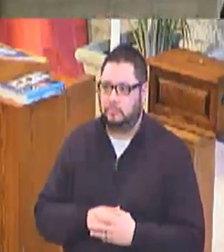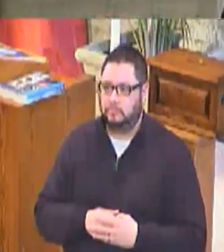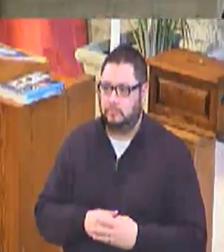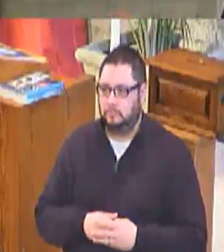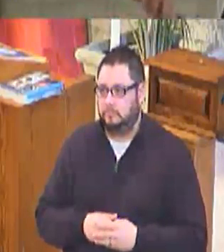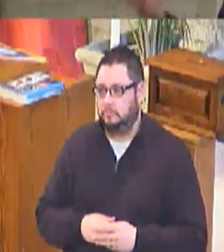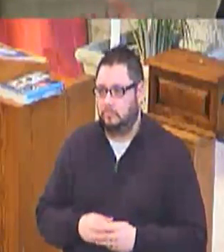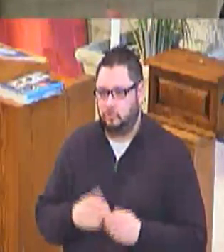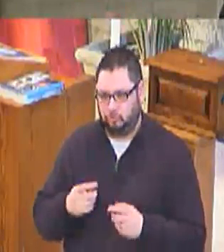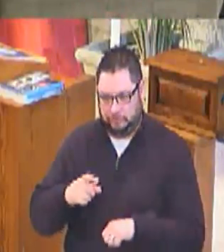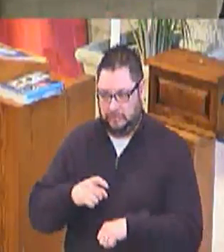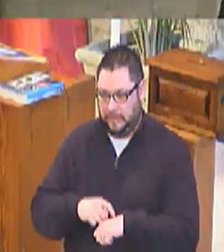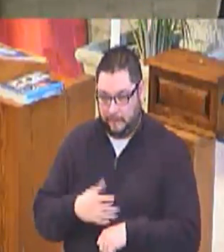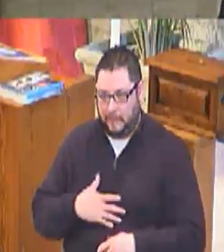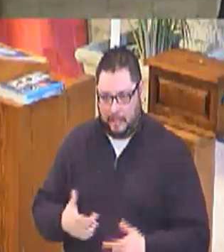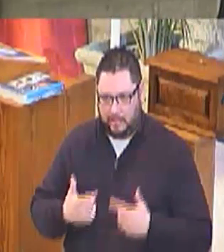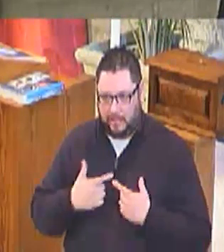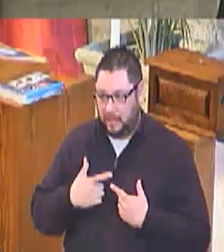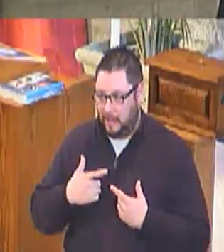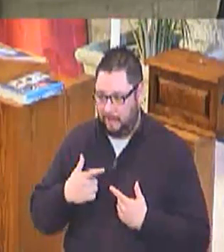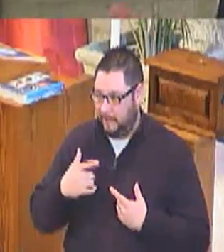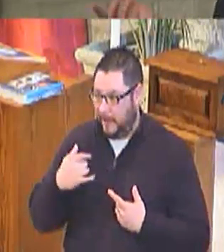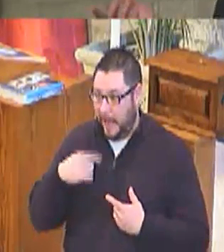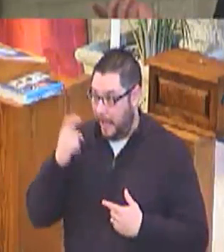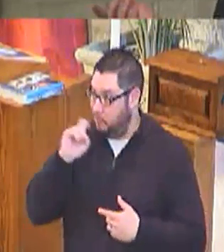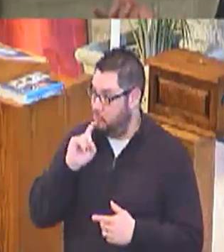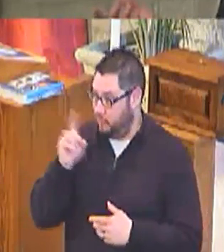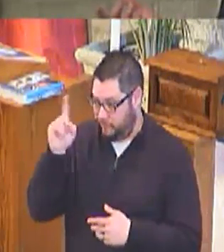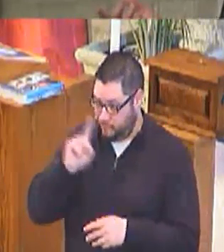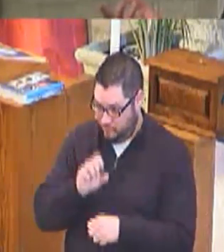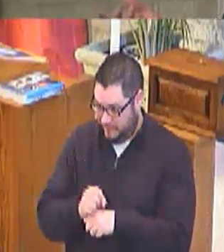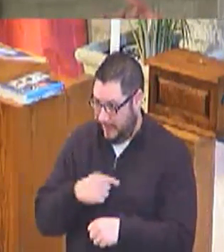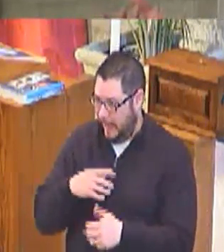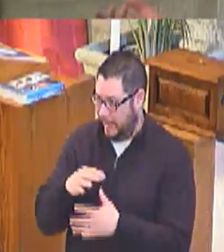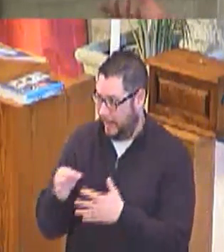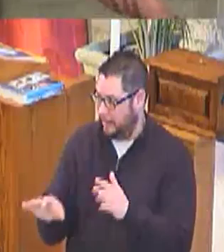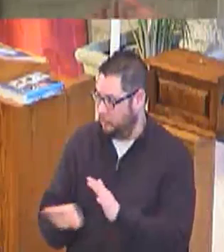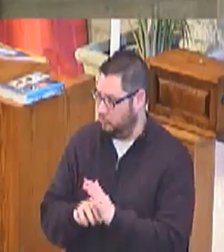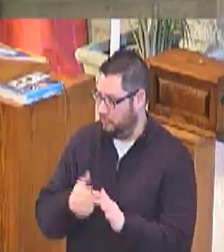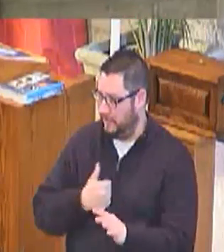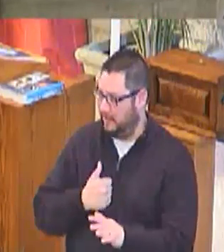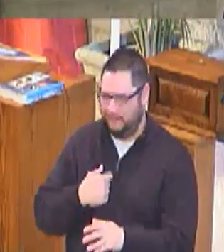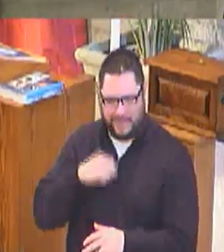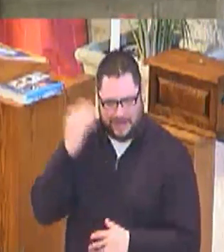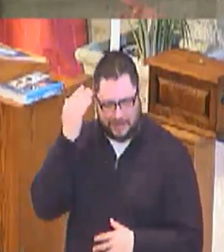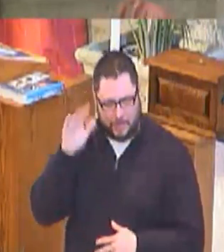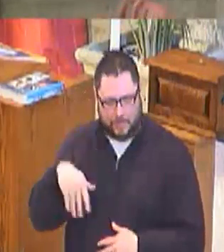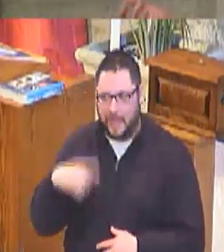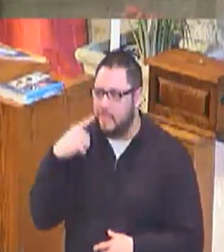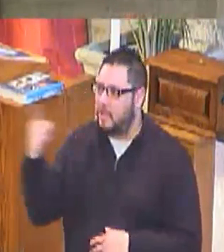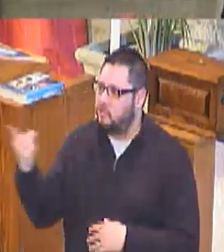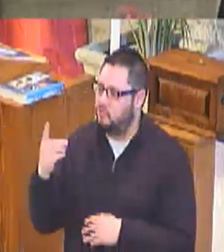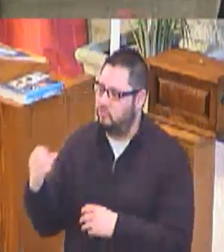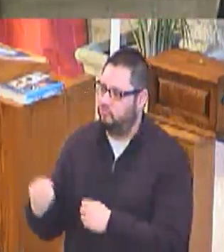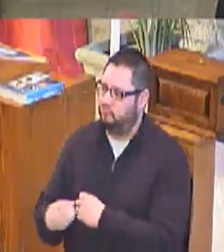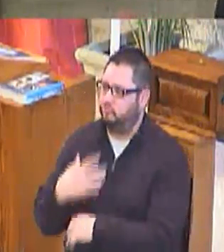was not aware of that choice. Certainly I was aware of, okay, someone else is doing it to me.